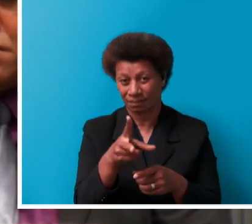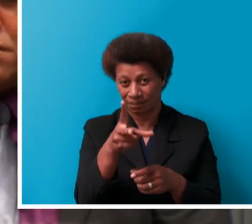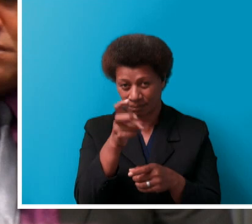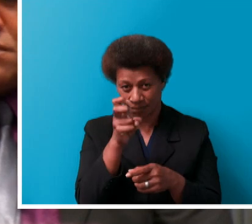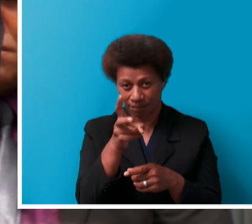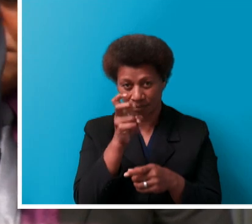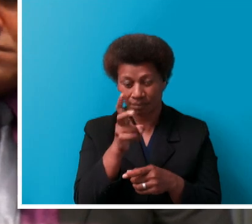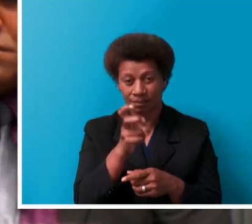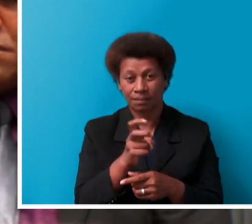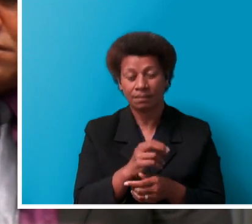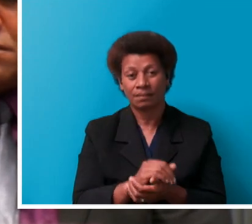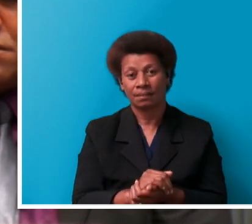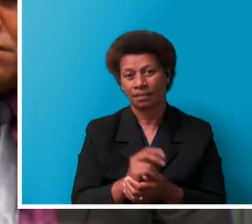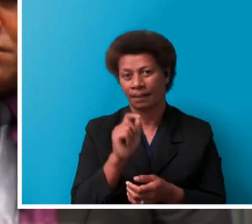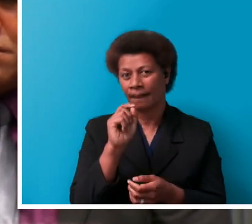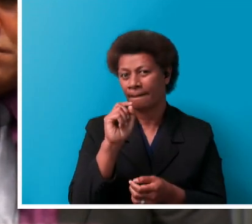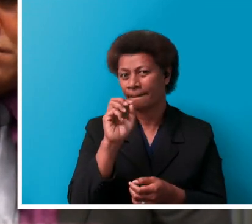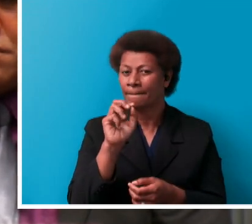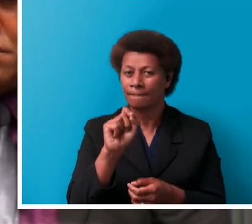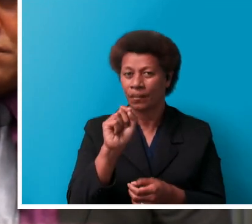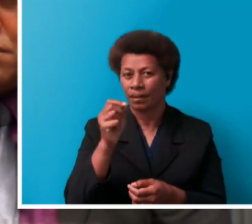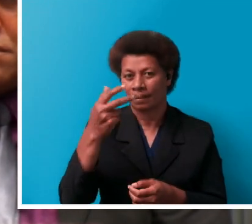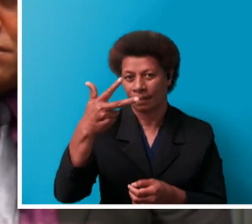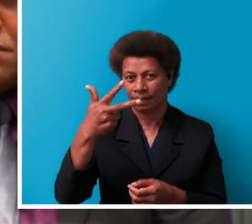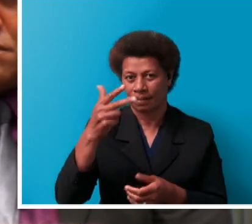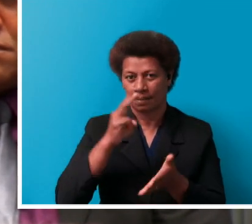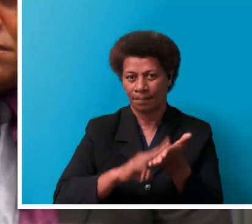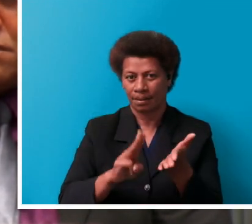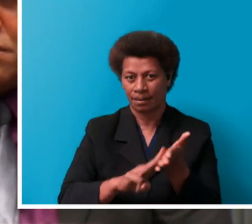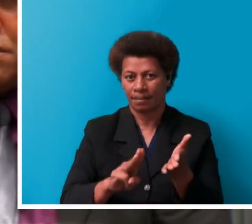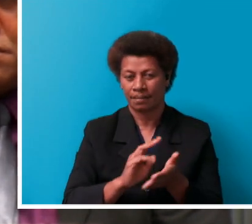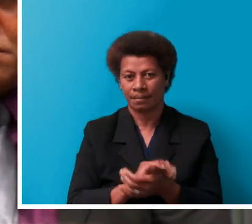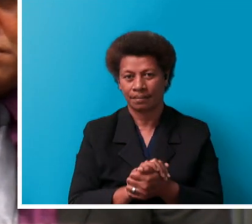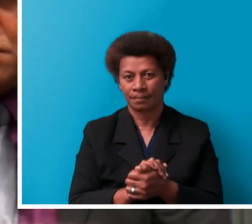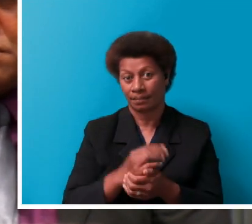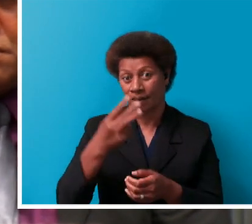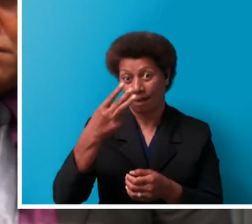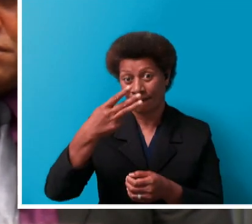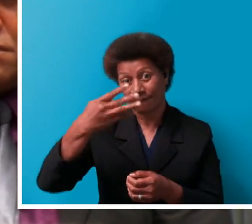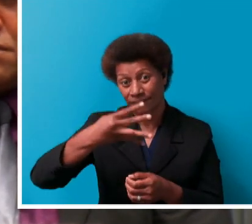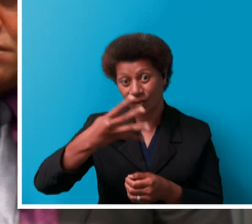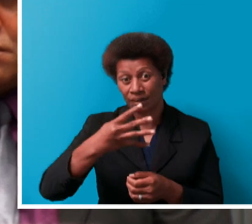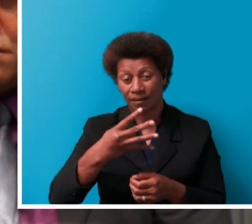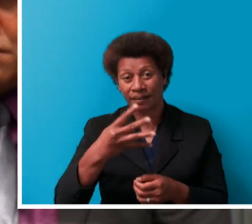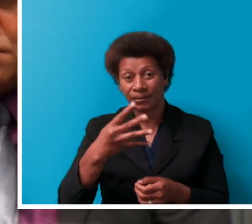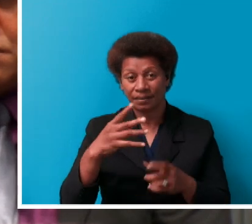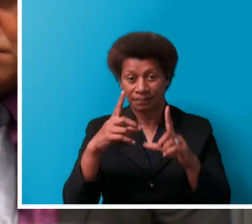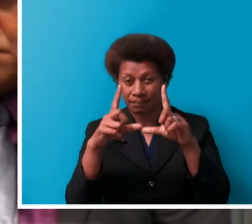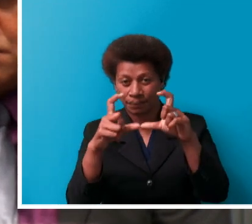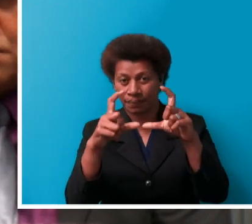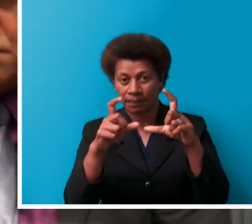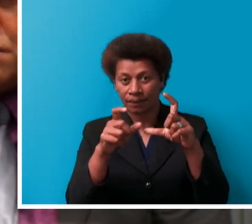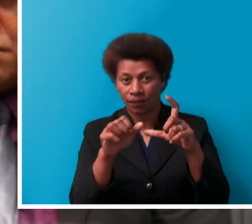an investment of 0.8 million. We have 14 static cameras and 31 sites